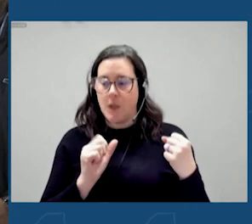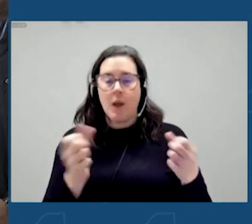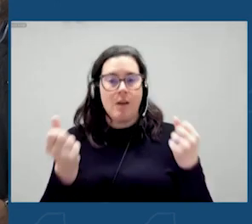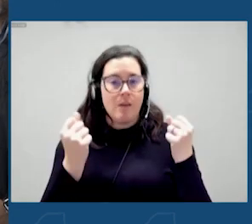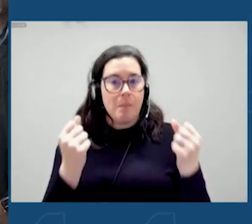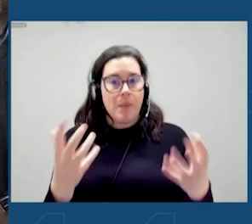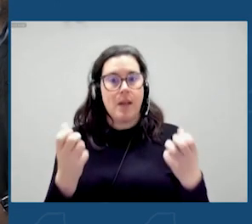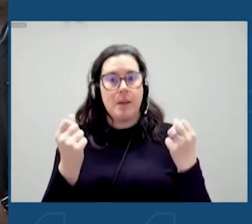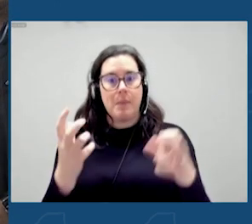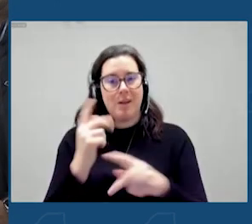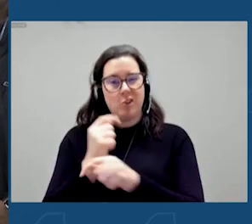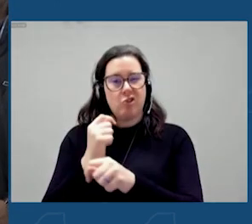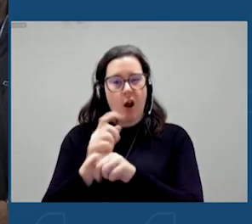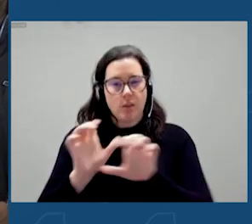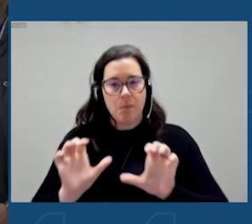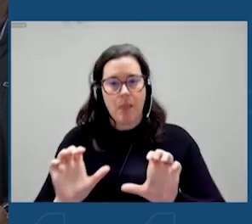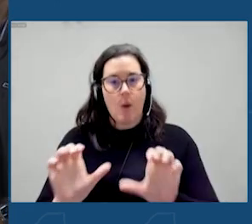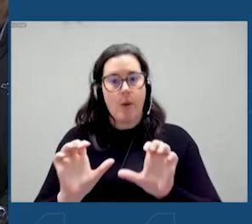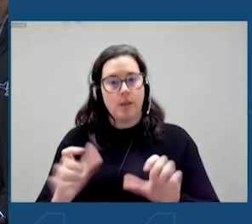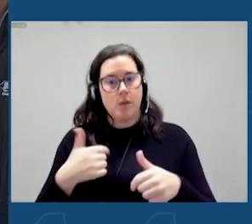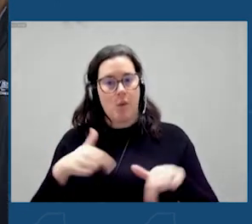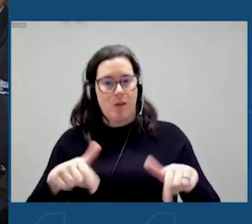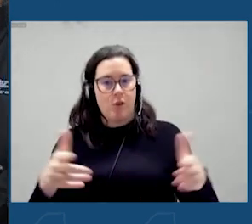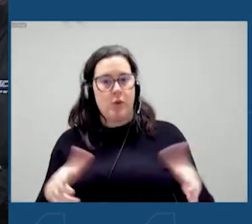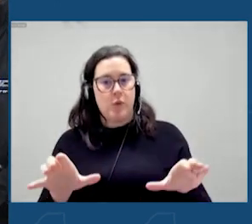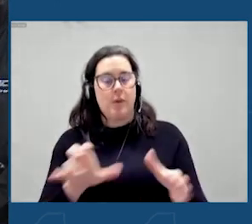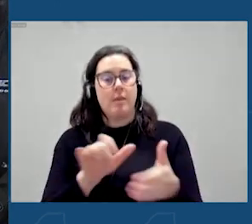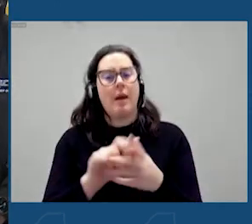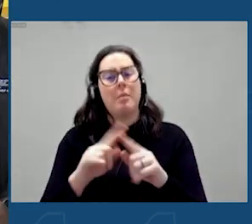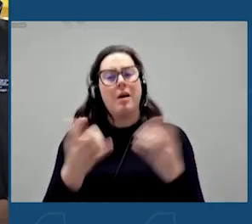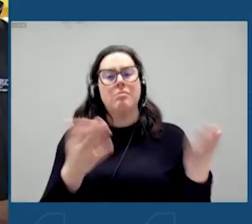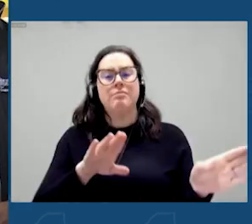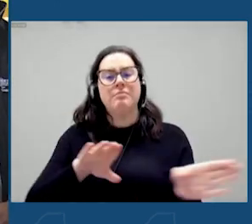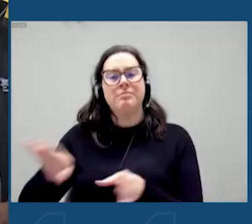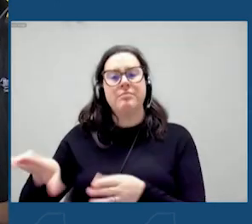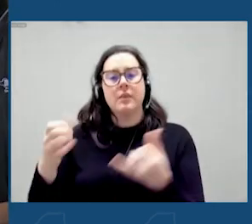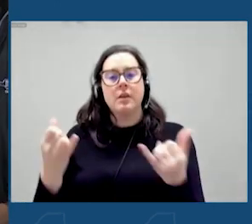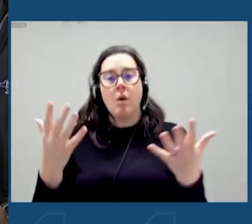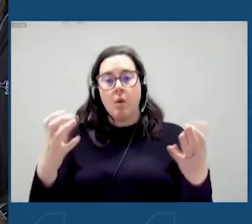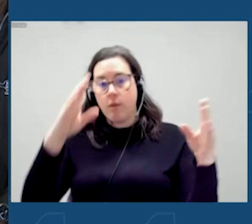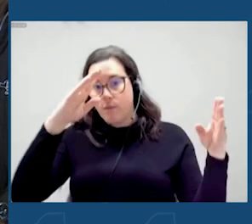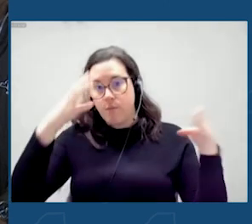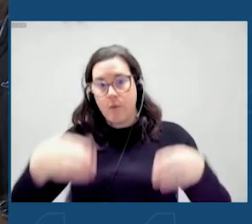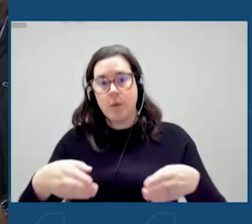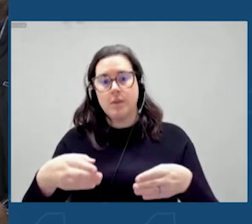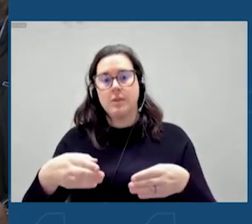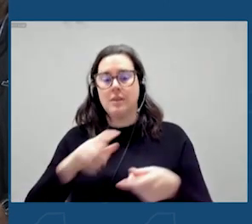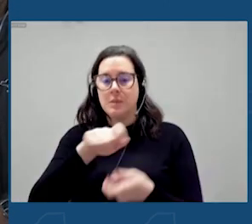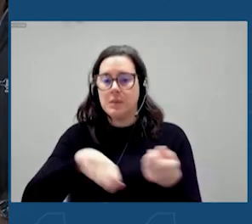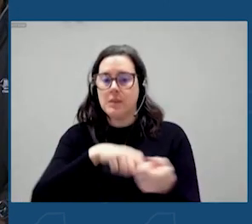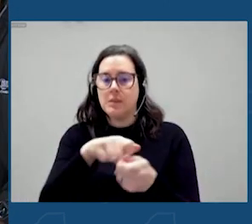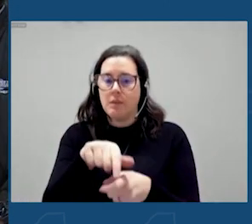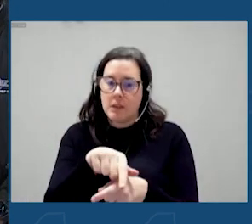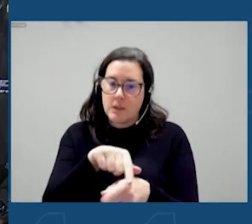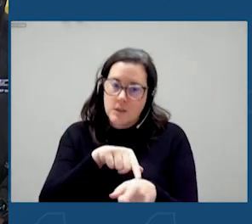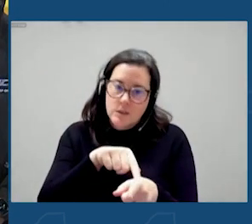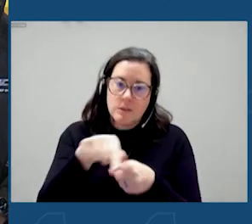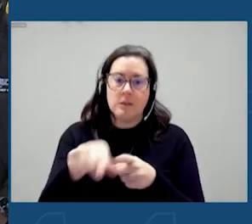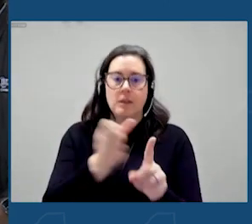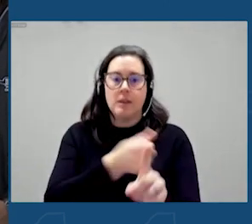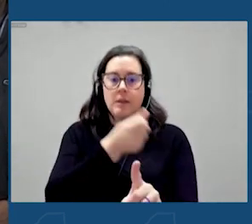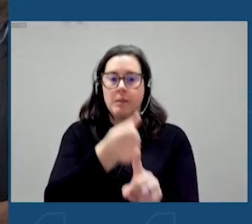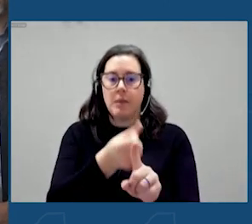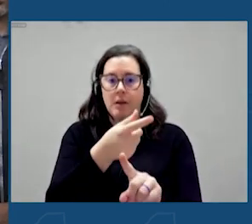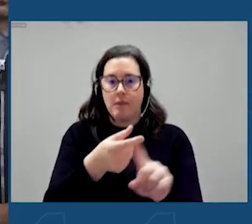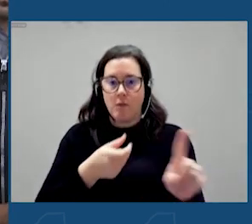snowplows also doing this. I want to focus a little bit more on the areas that are impacted by